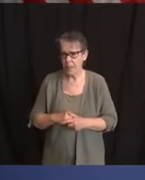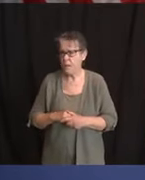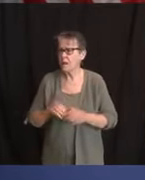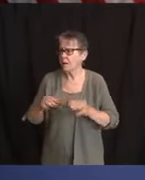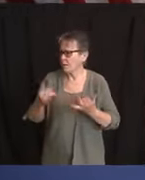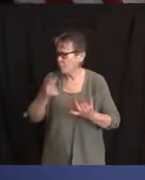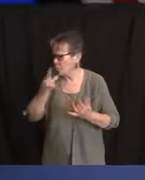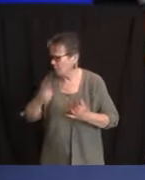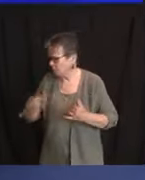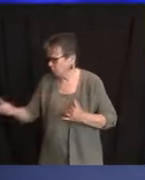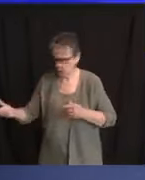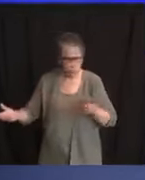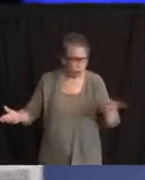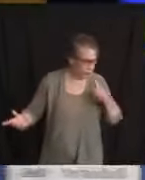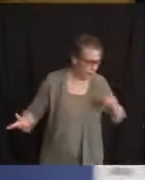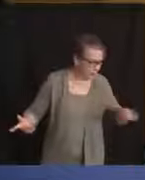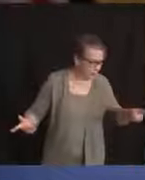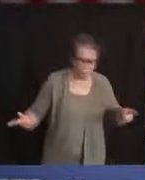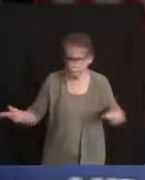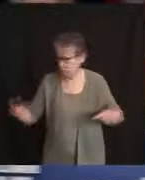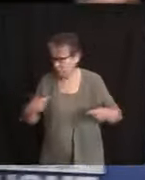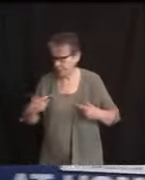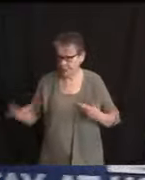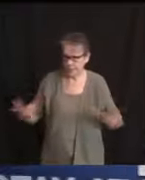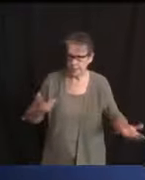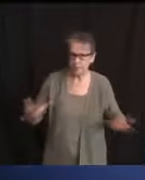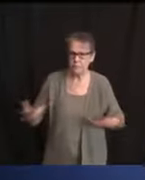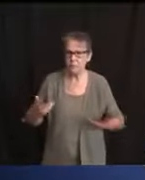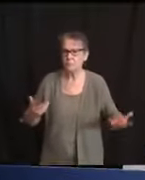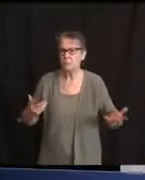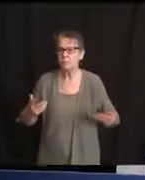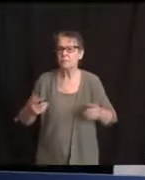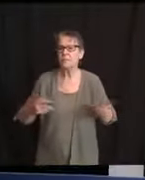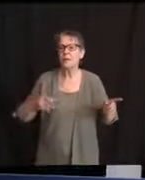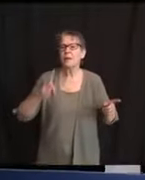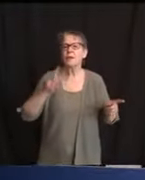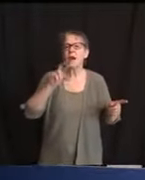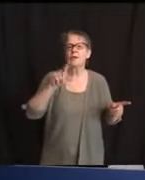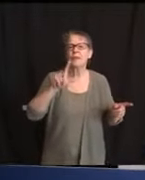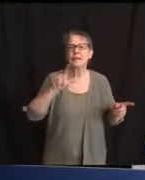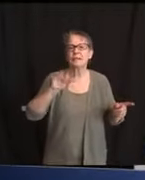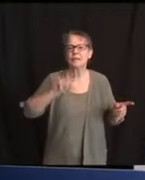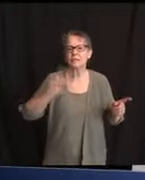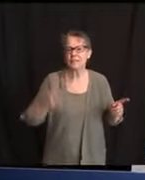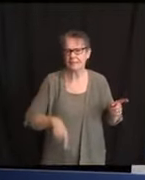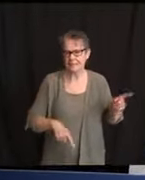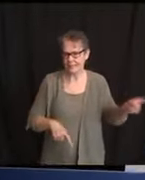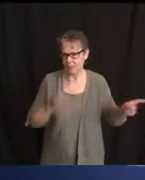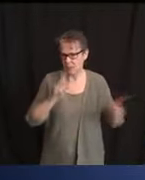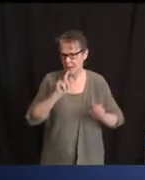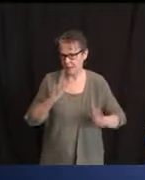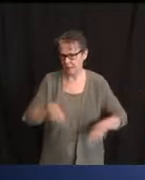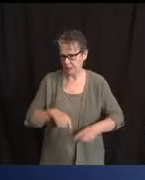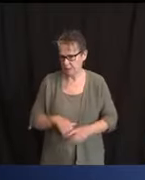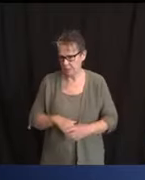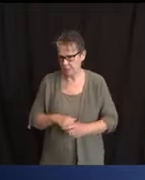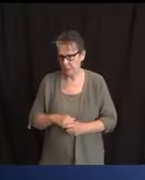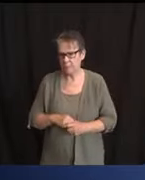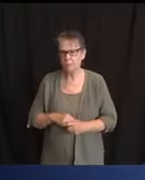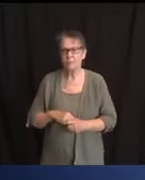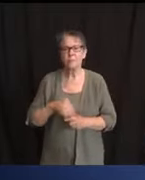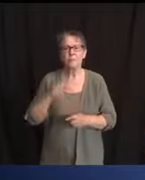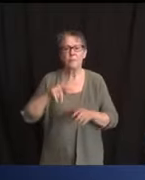inflammatory? Thank you. When it comes to tests, traditionally we're a whole lot more confident when we get a positive than we either